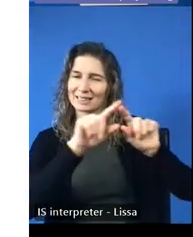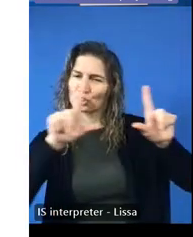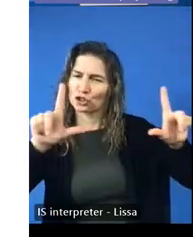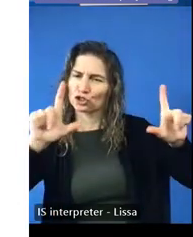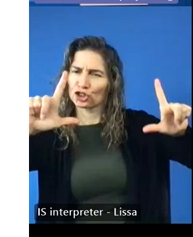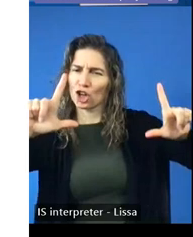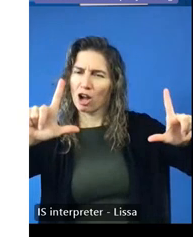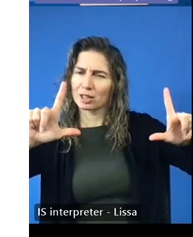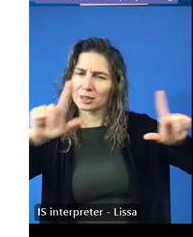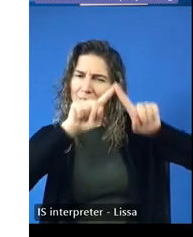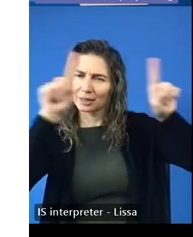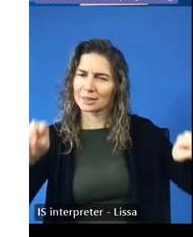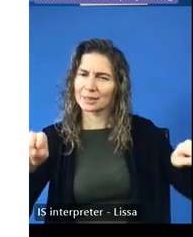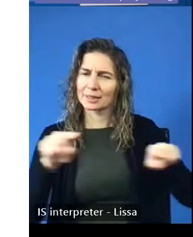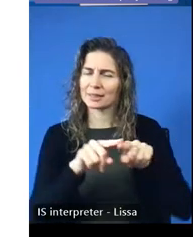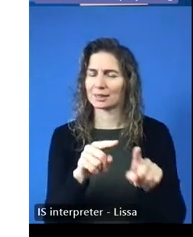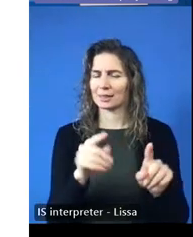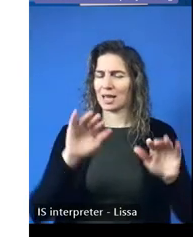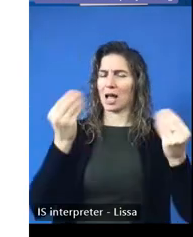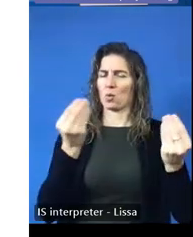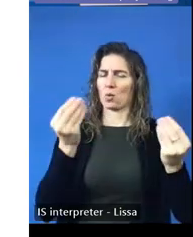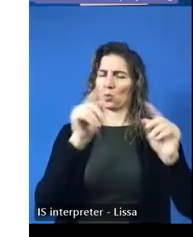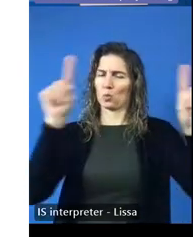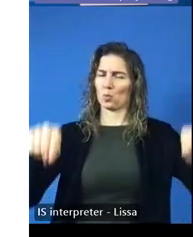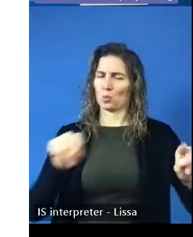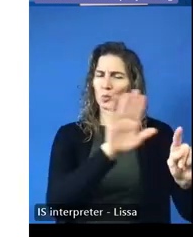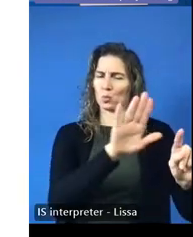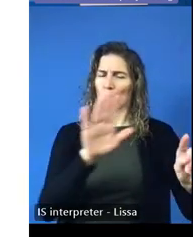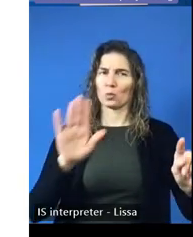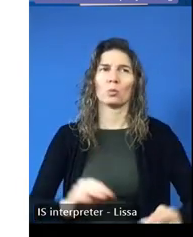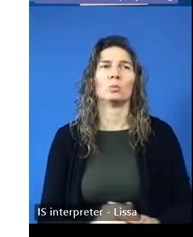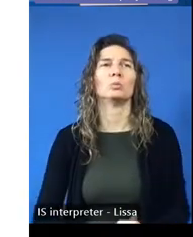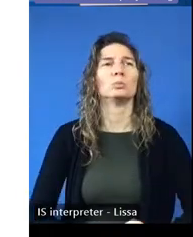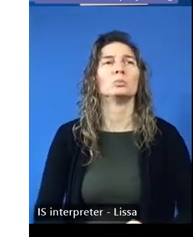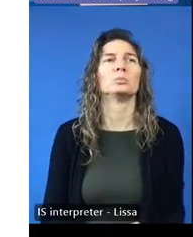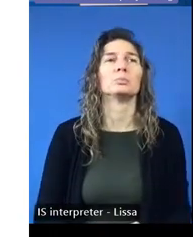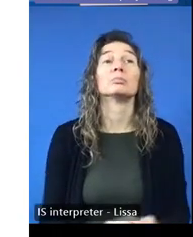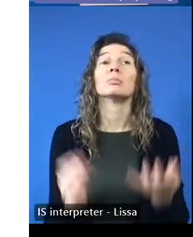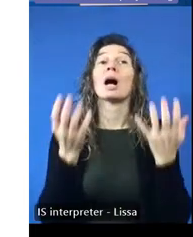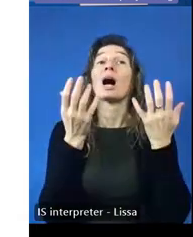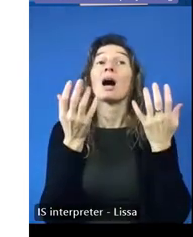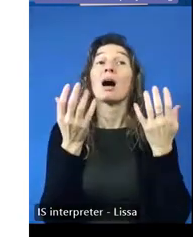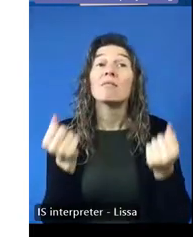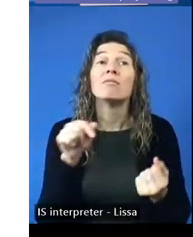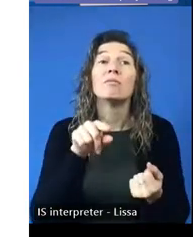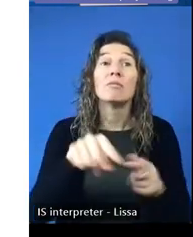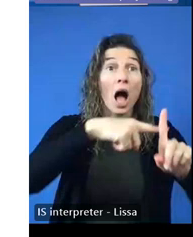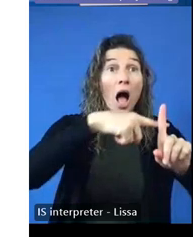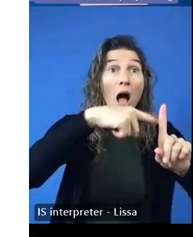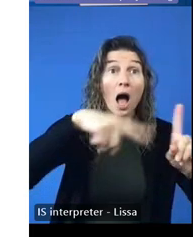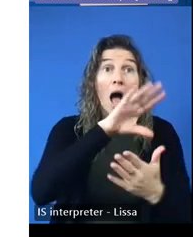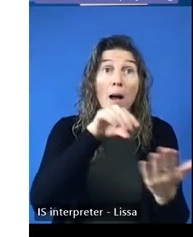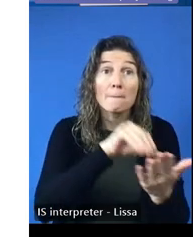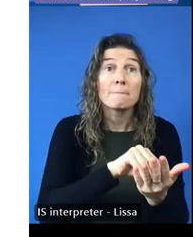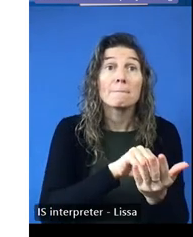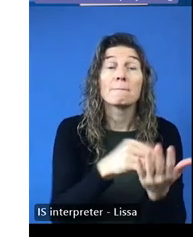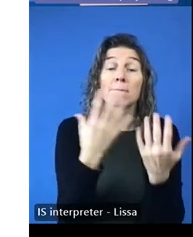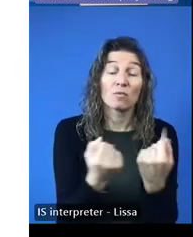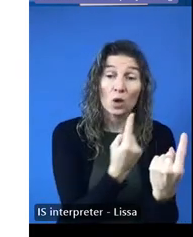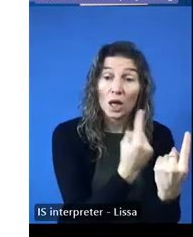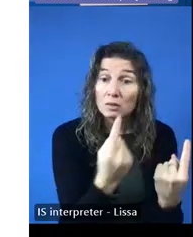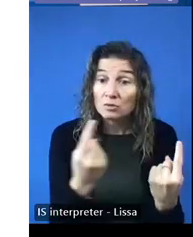app generates individualized care plans, including WHO growth charts, nutrition recommendations, and specialized